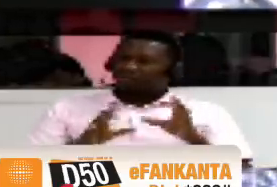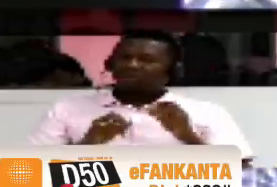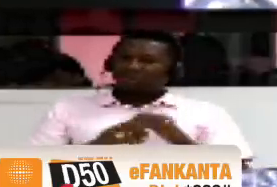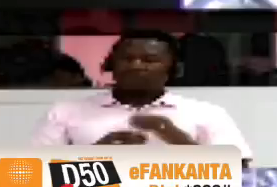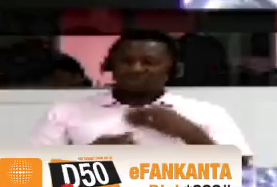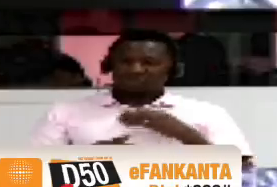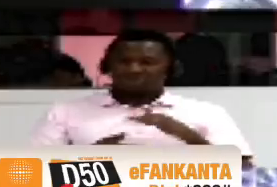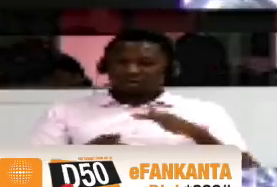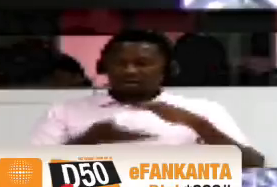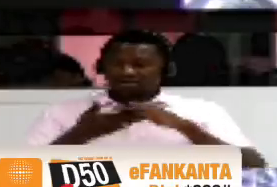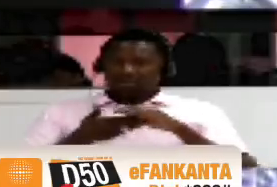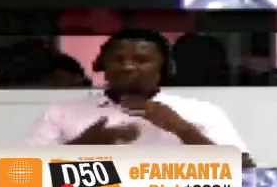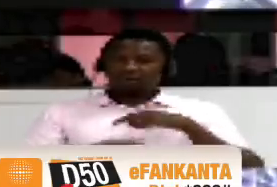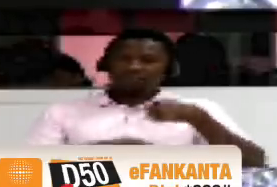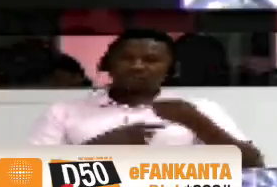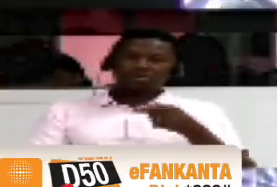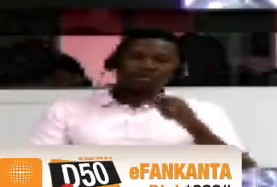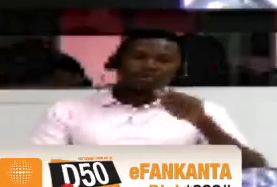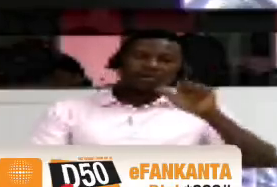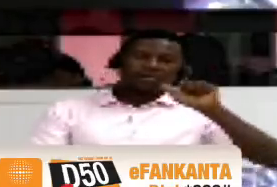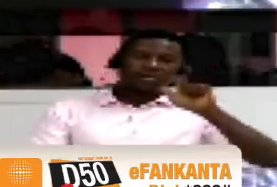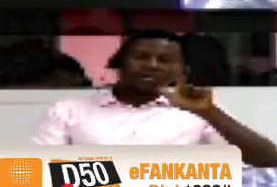Exactly.